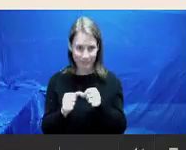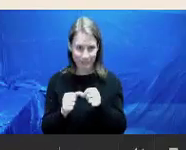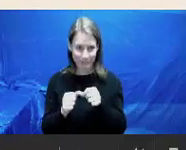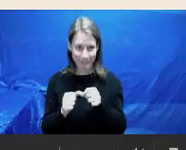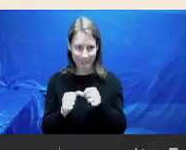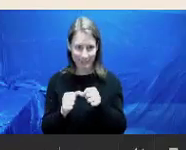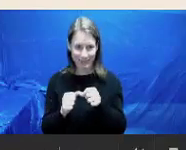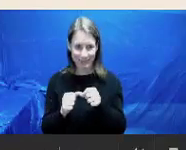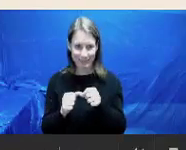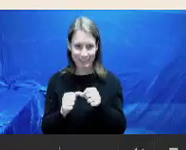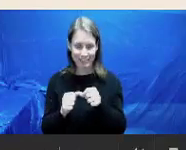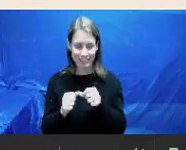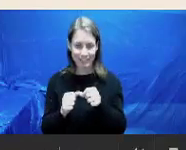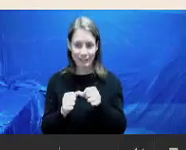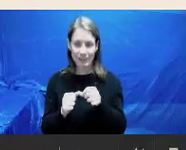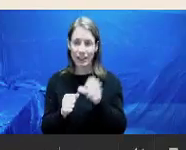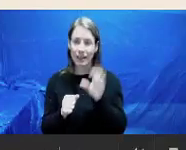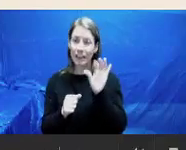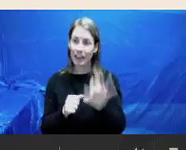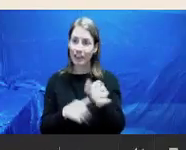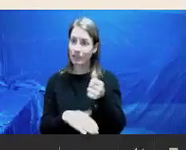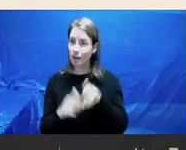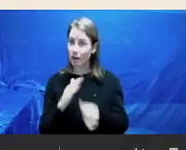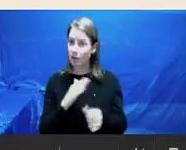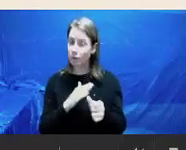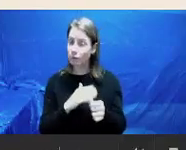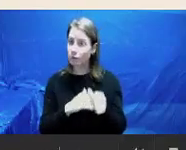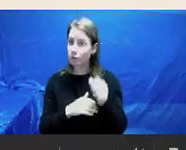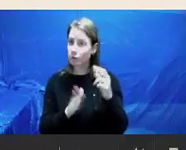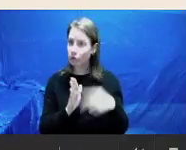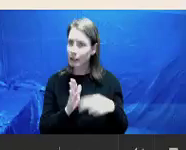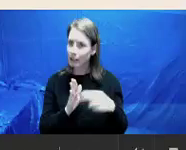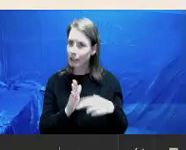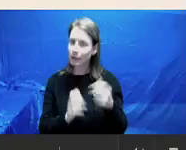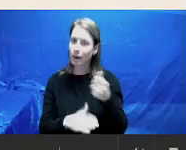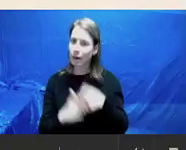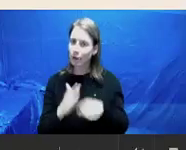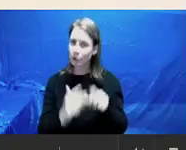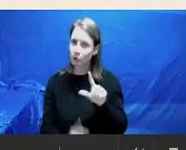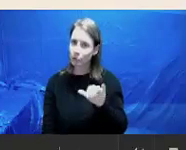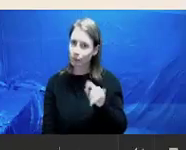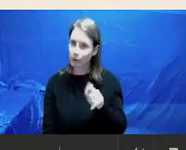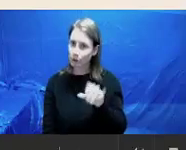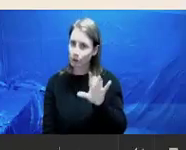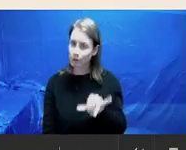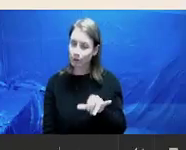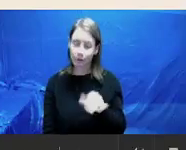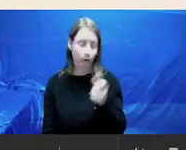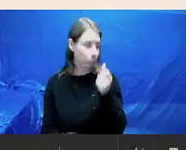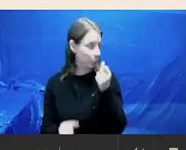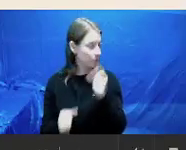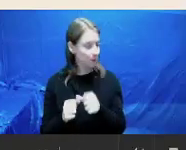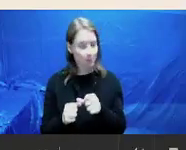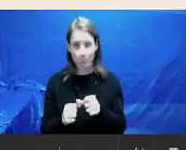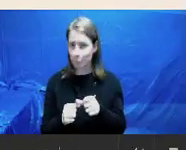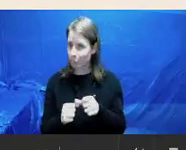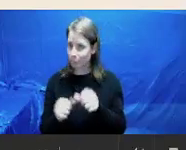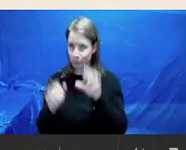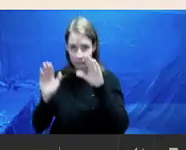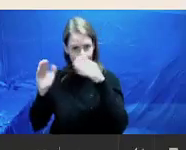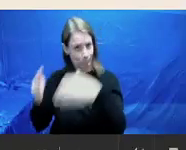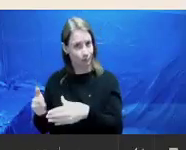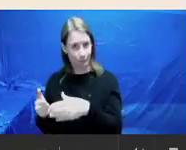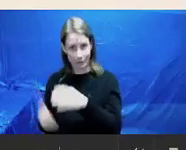because text complexity is within reading, is within literacy, it's not just about those English language arts teachers. In fact,